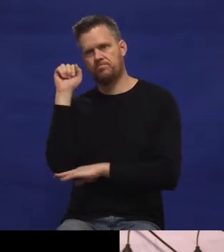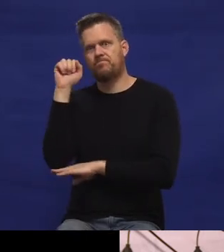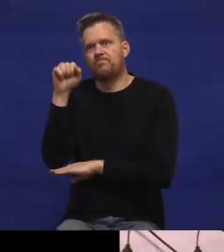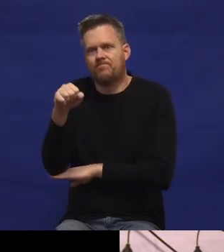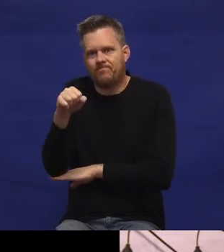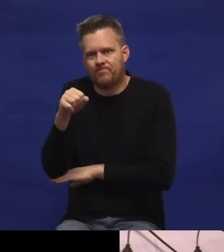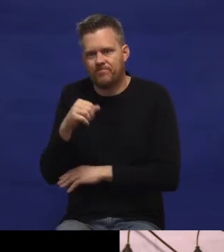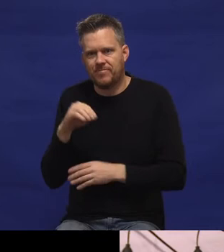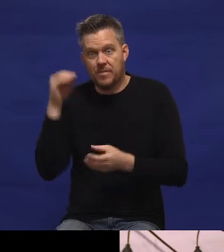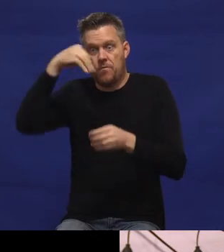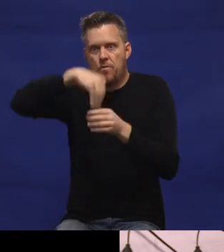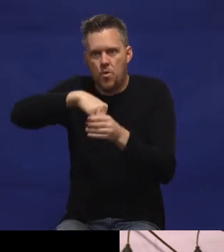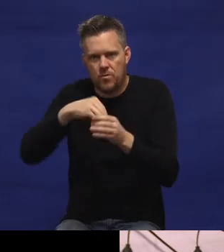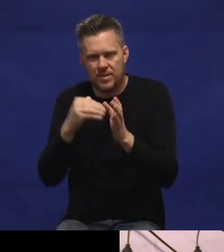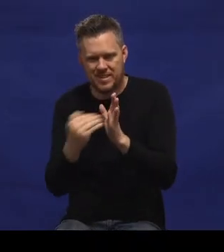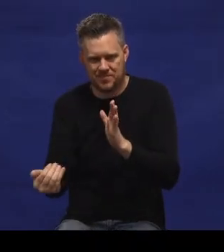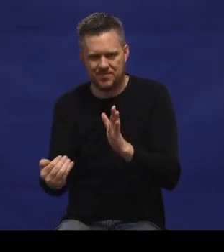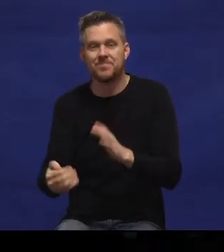to what's about to happen.